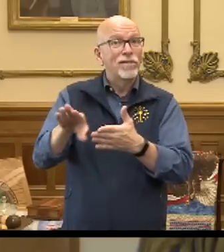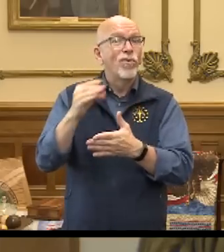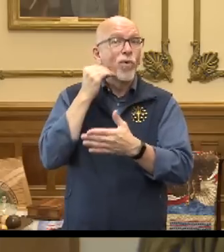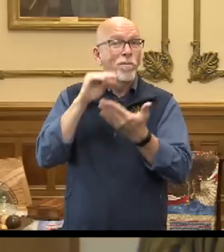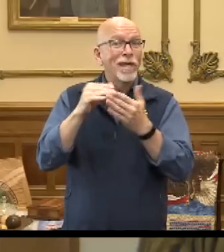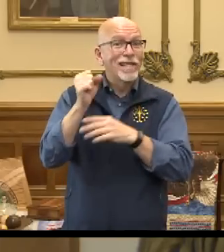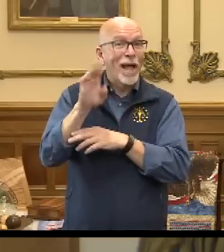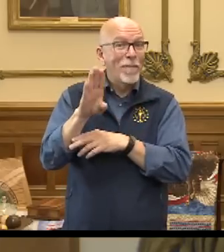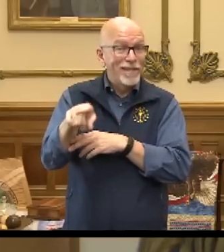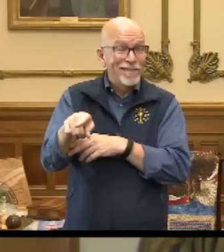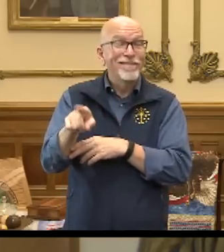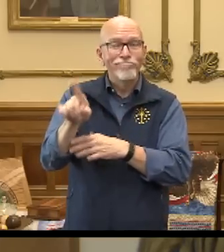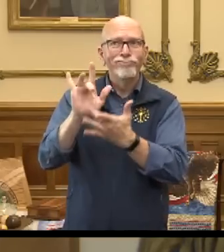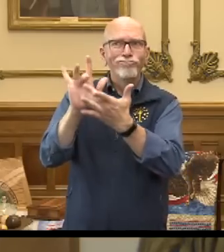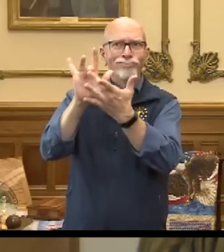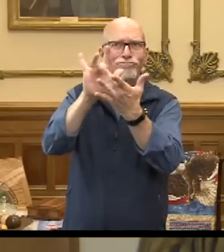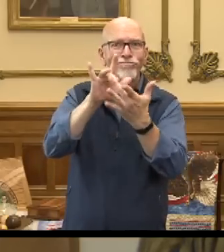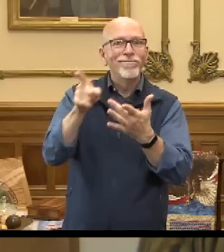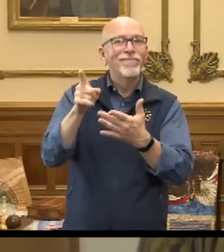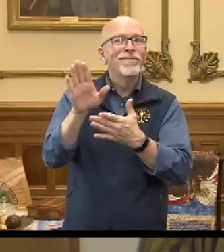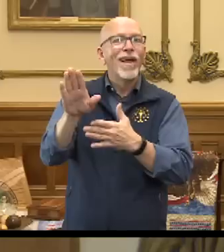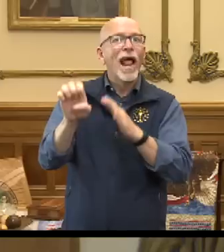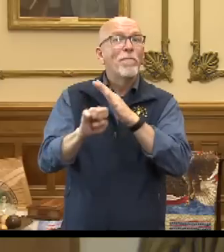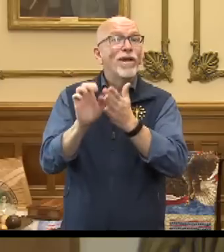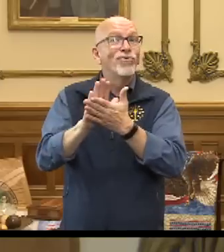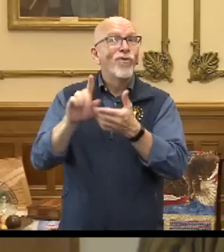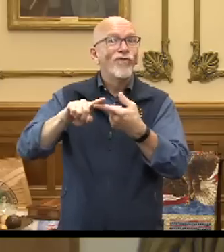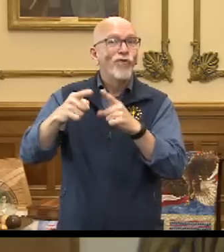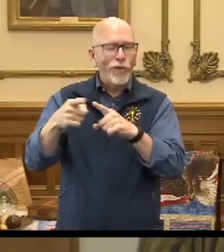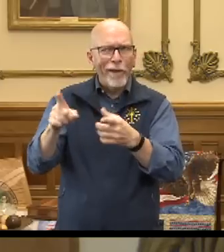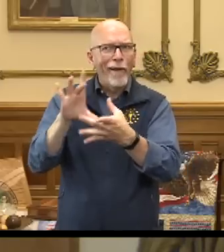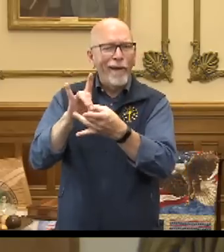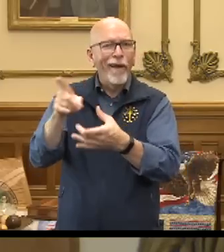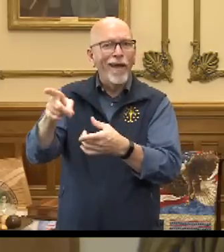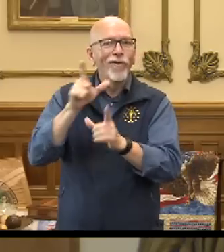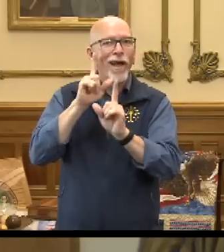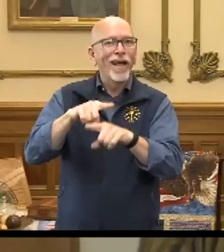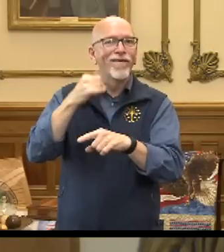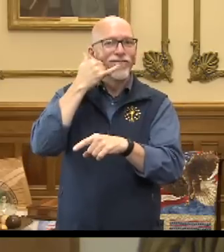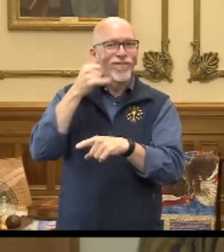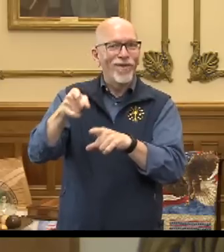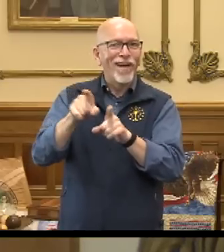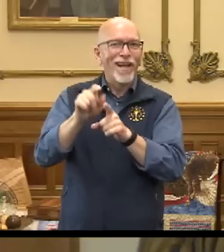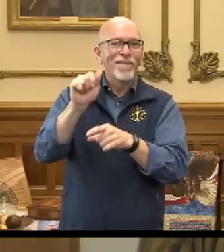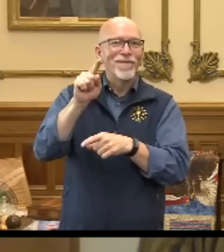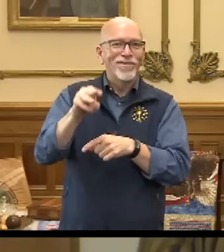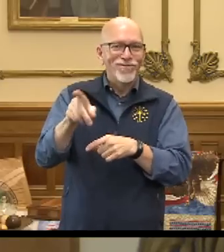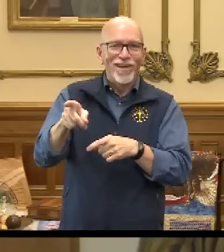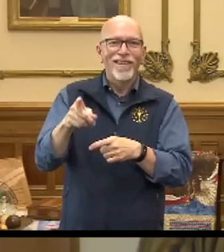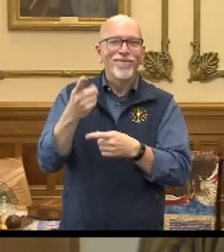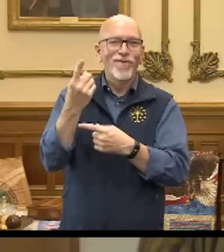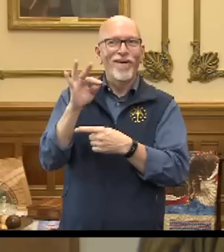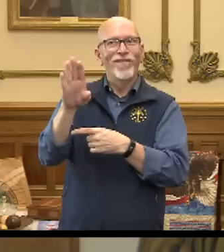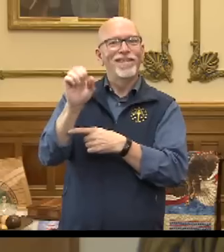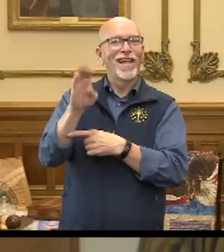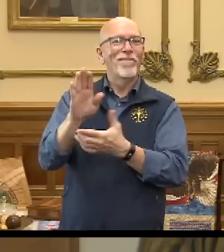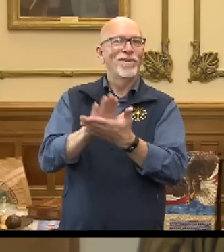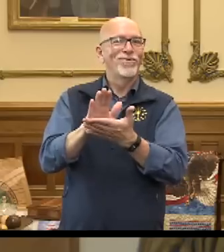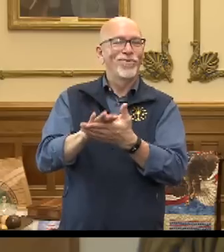South Bend and was able to reconnect with an elementary school friend who answered the phone as an administrator in one of the South Bend